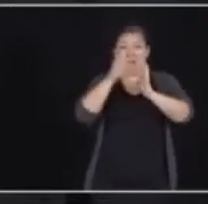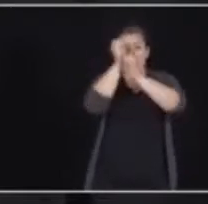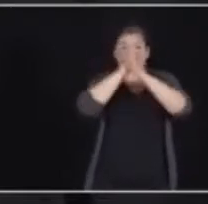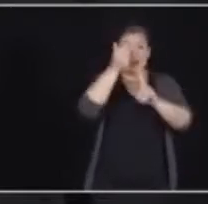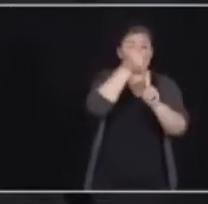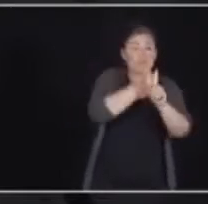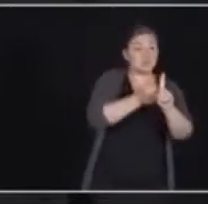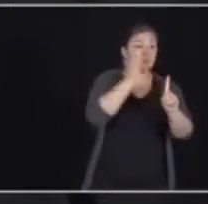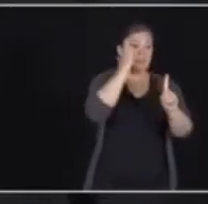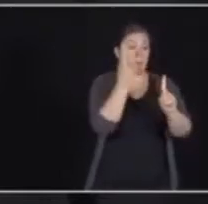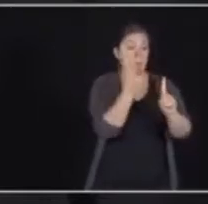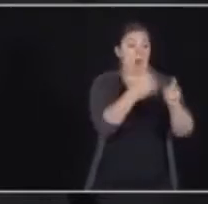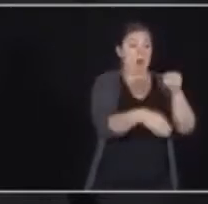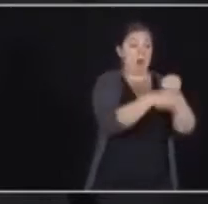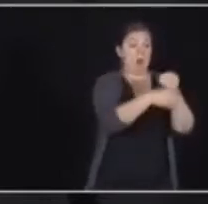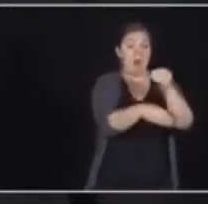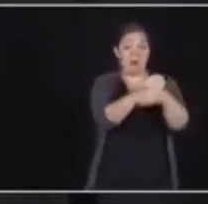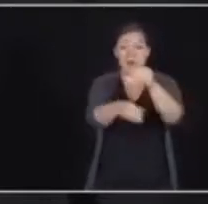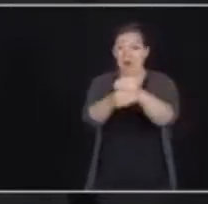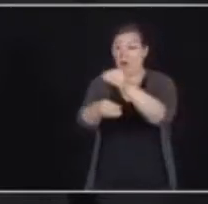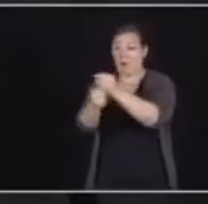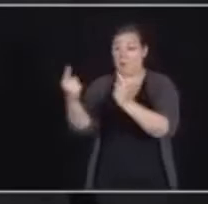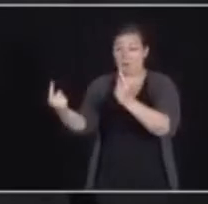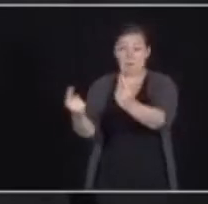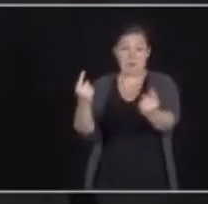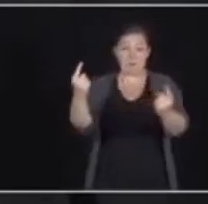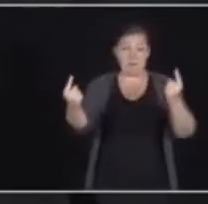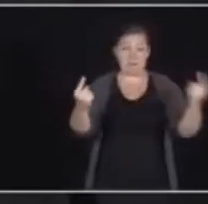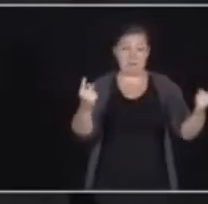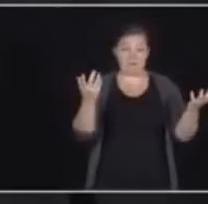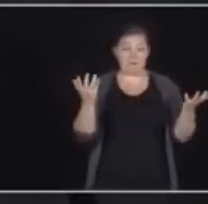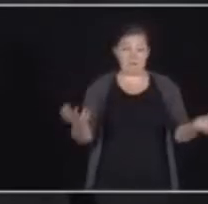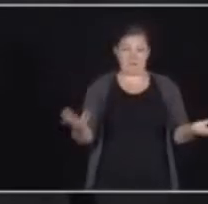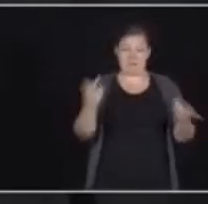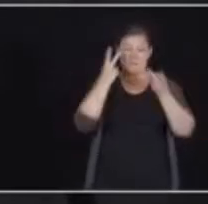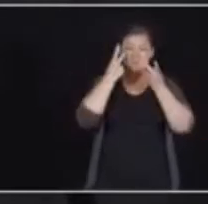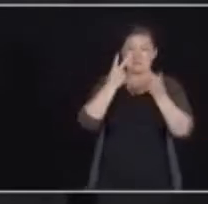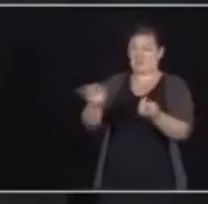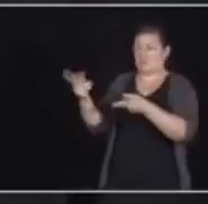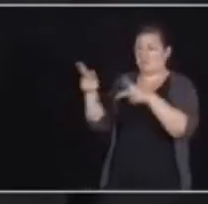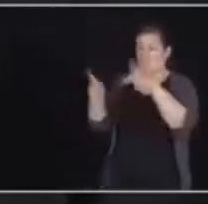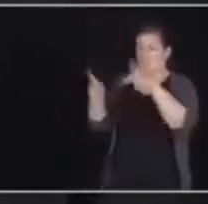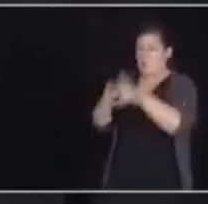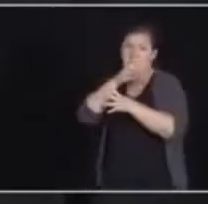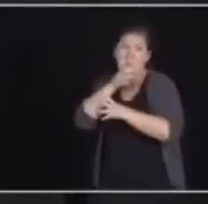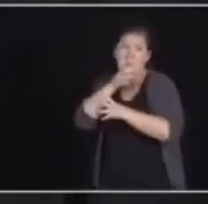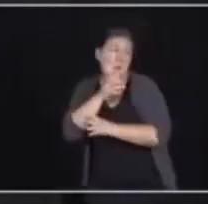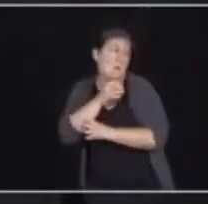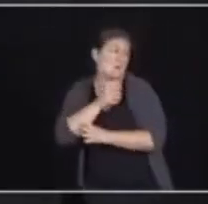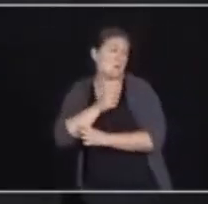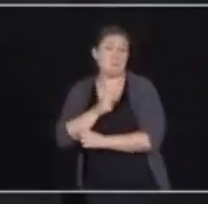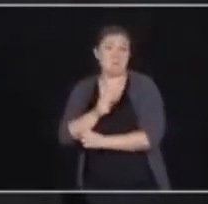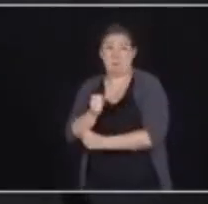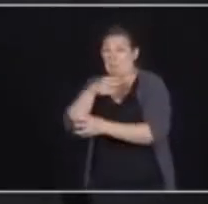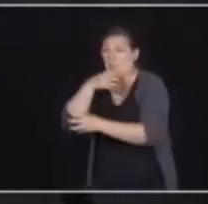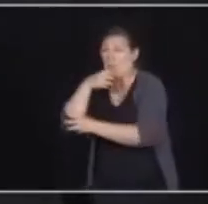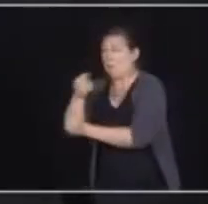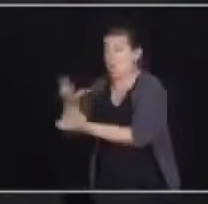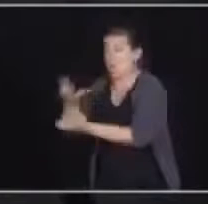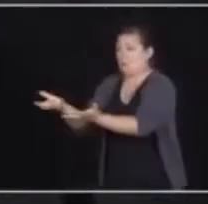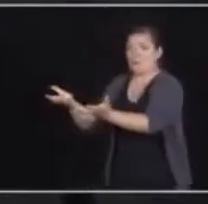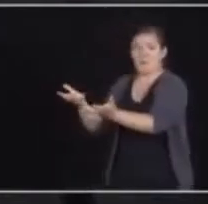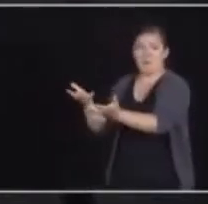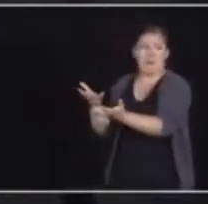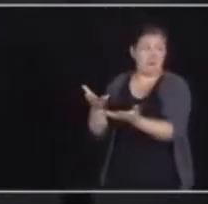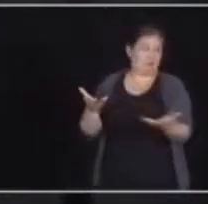time when the aging population was increasing steadily. This was due largely because the current